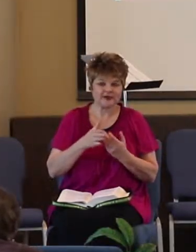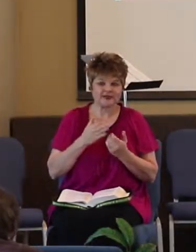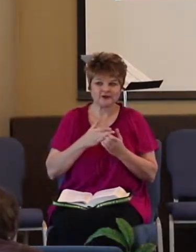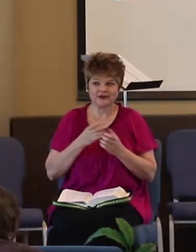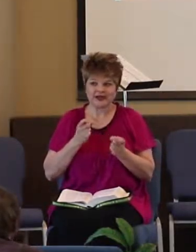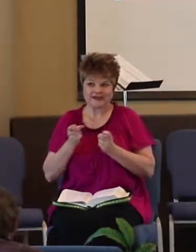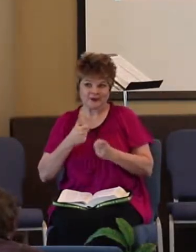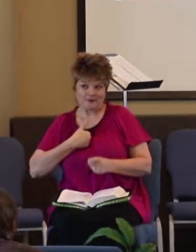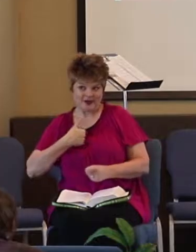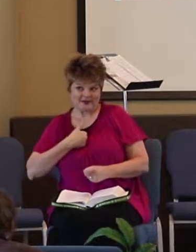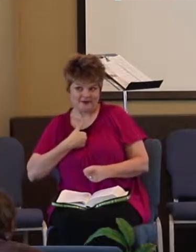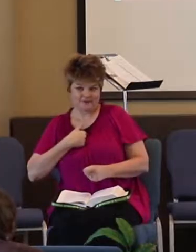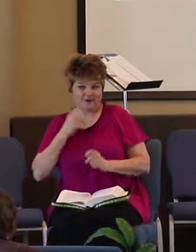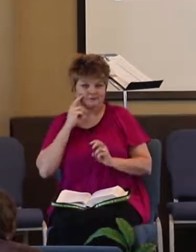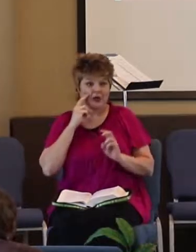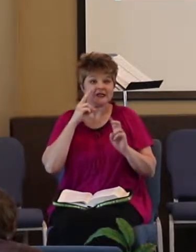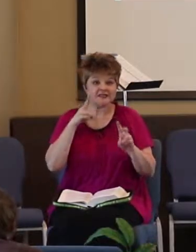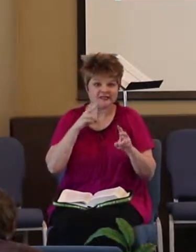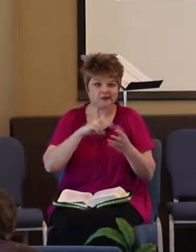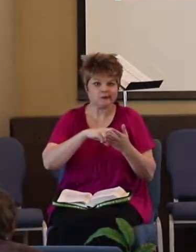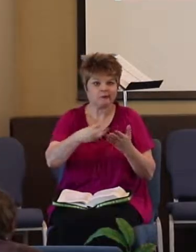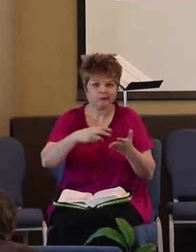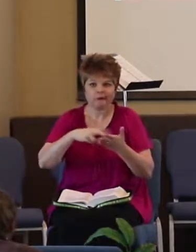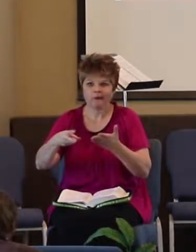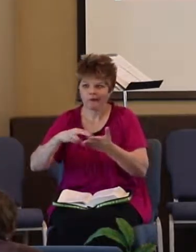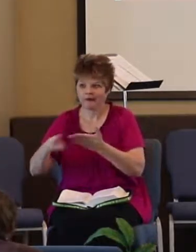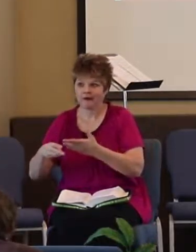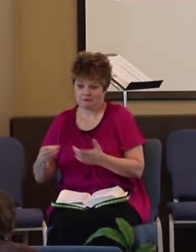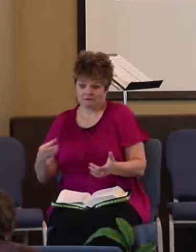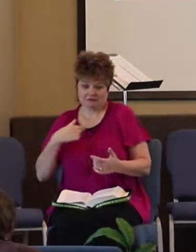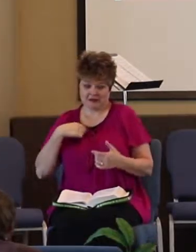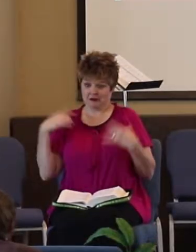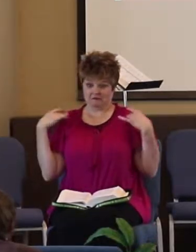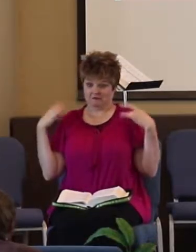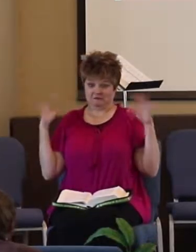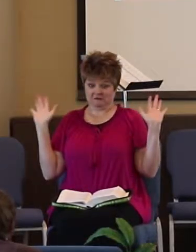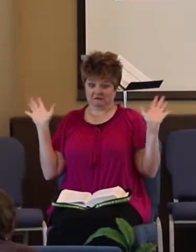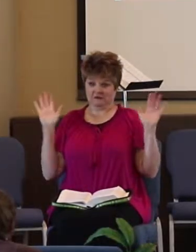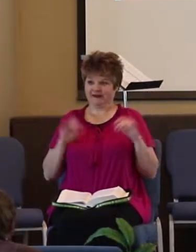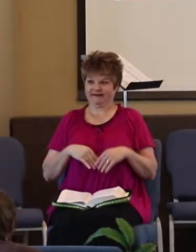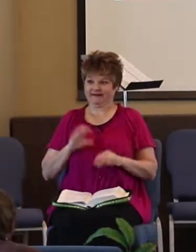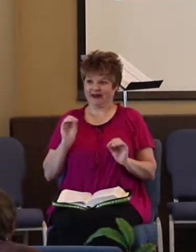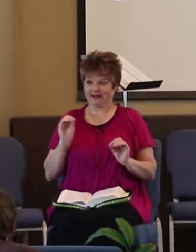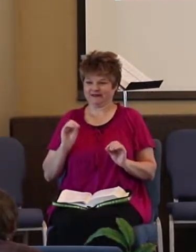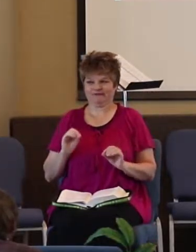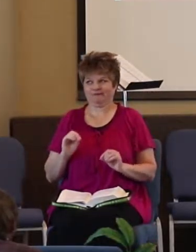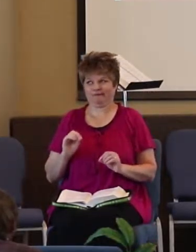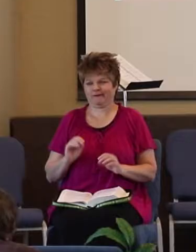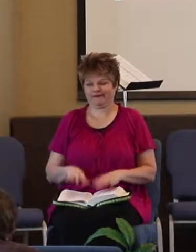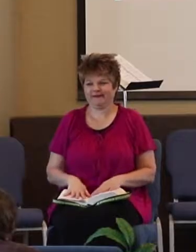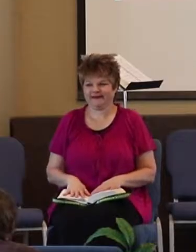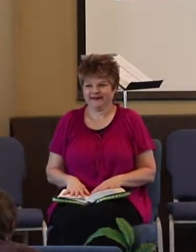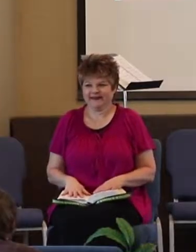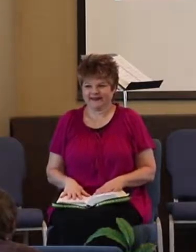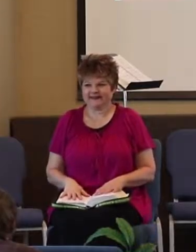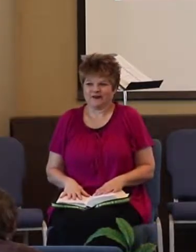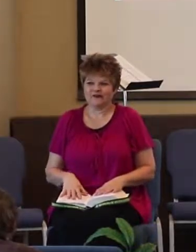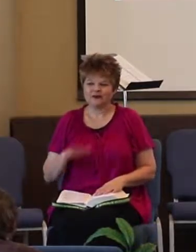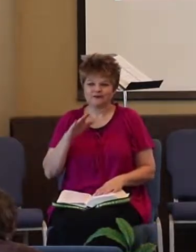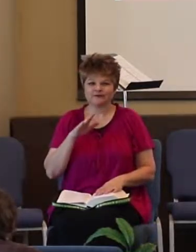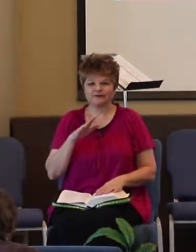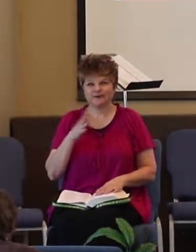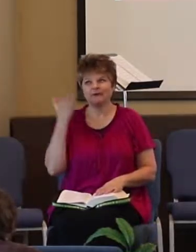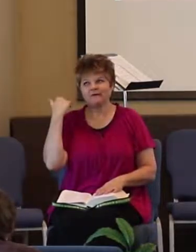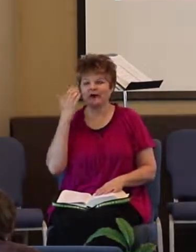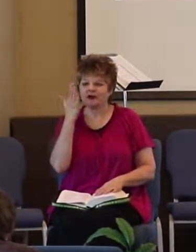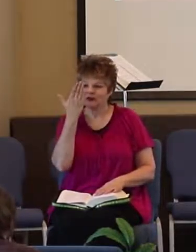deal with myself because I see your flaws. I don't have any, so not. So have you ever looked in the mirror?